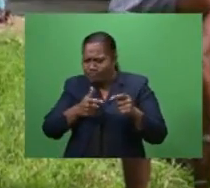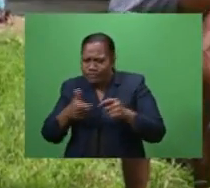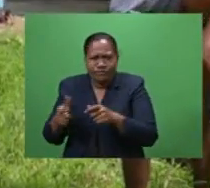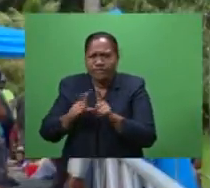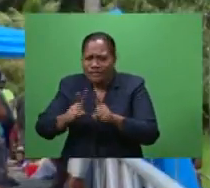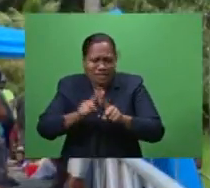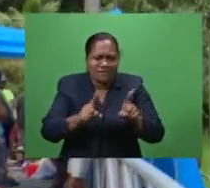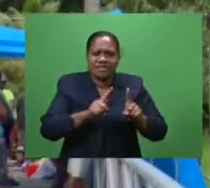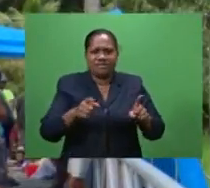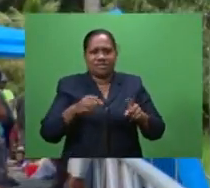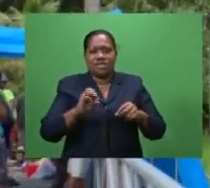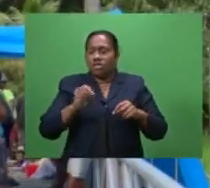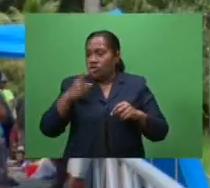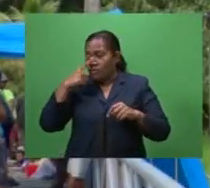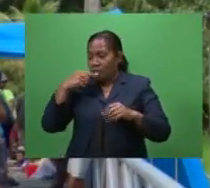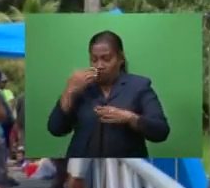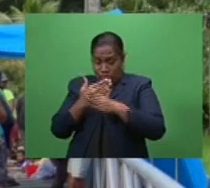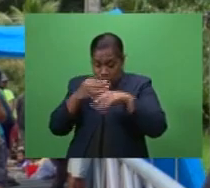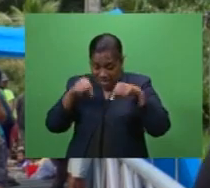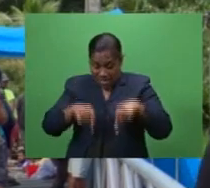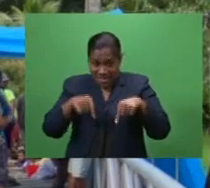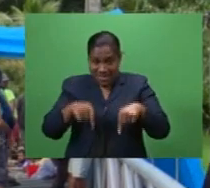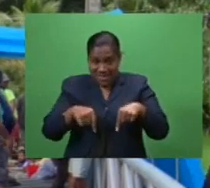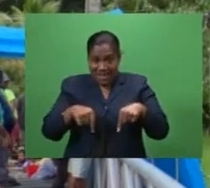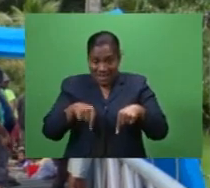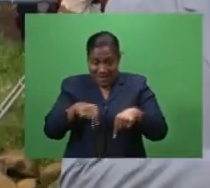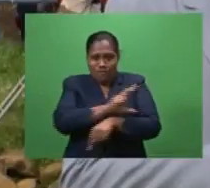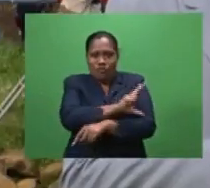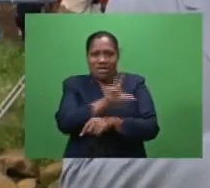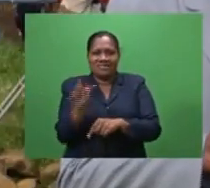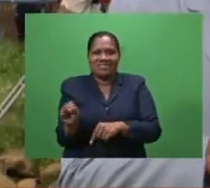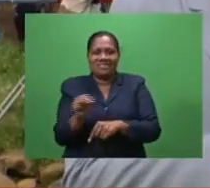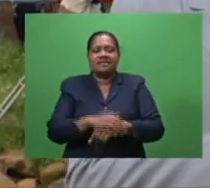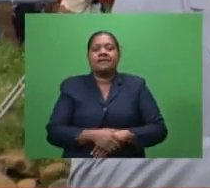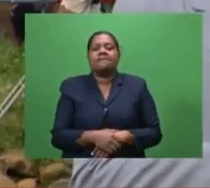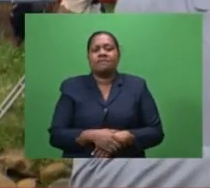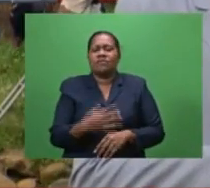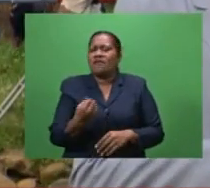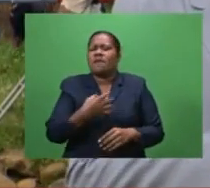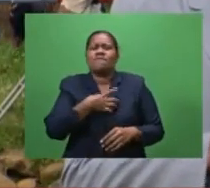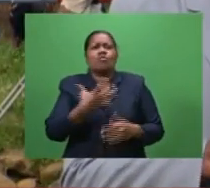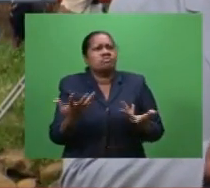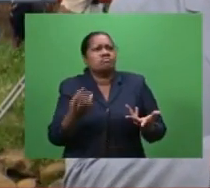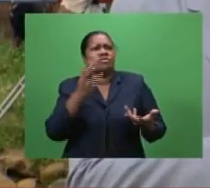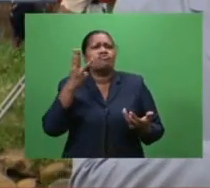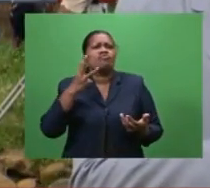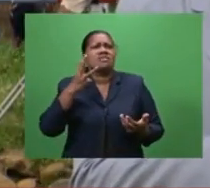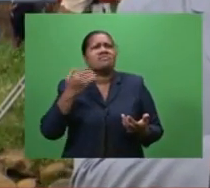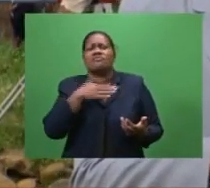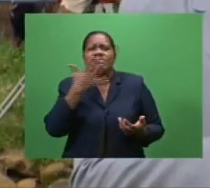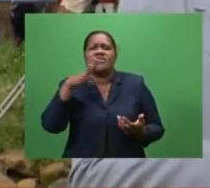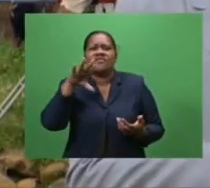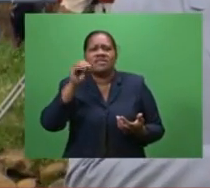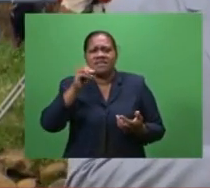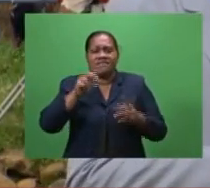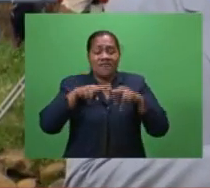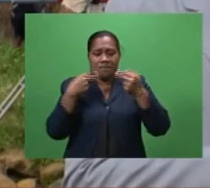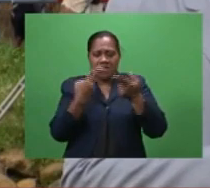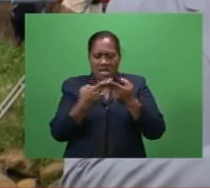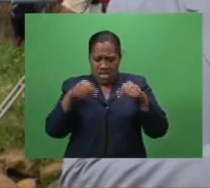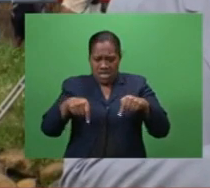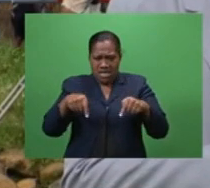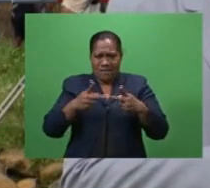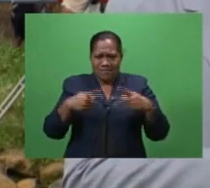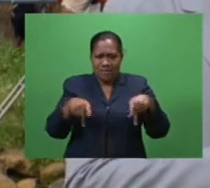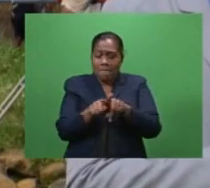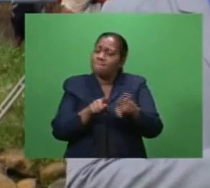for people working here in the at this bridge. There are more than 350 families in this settlement, most of